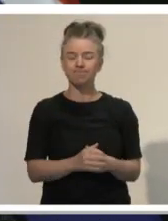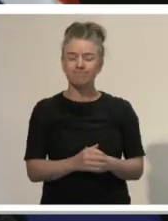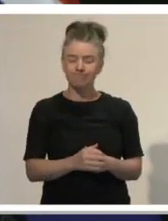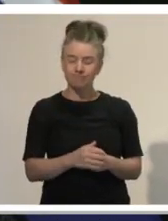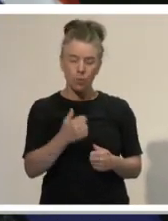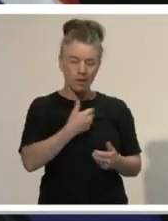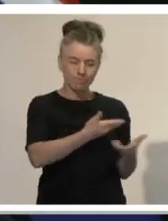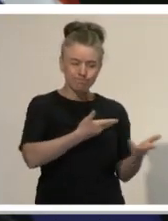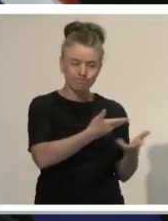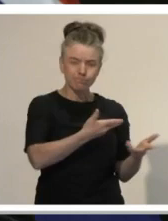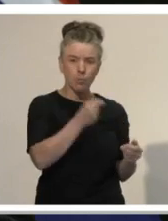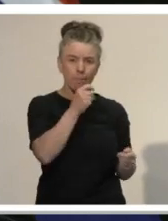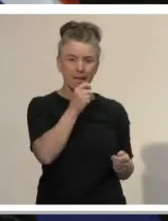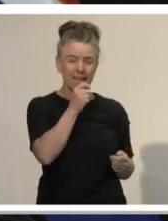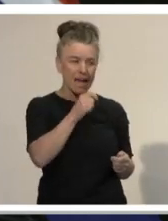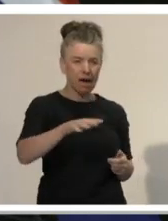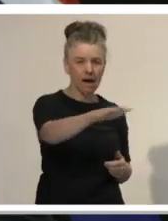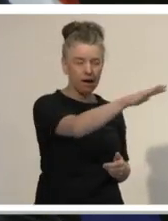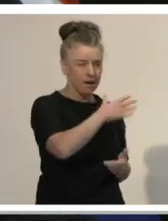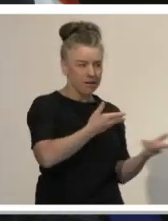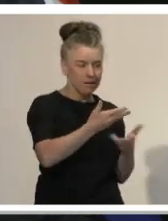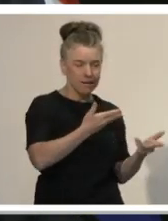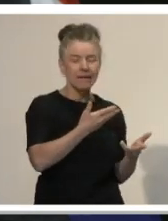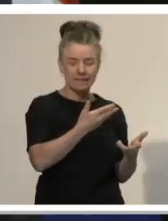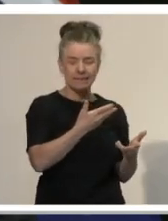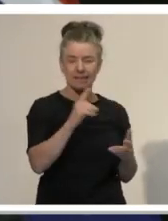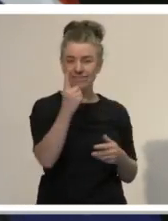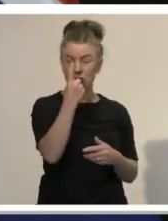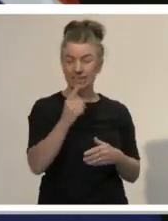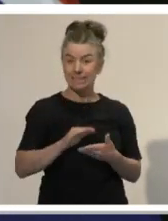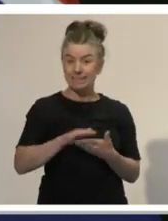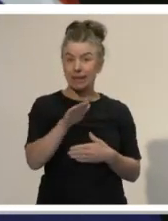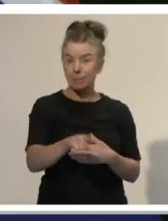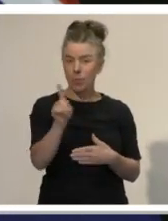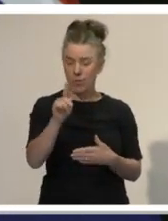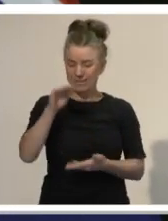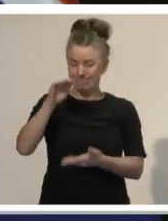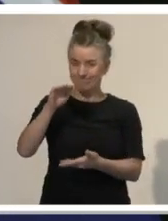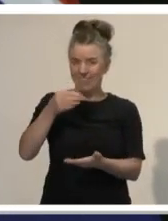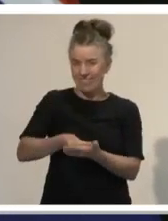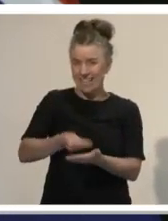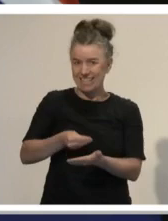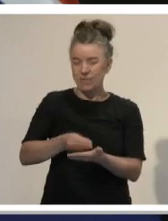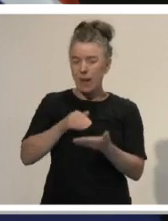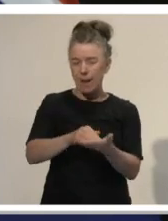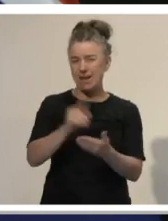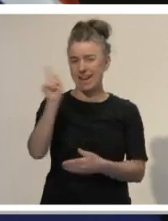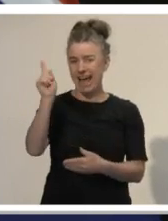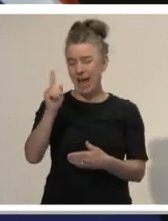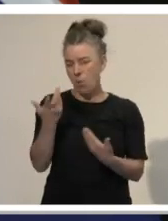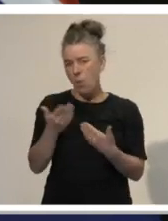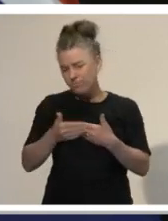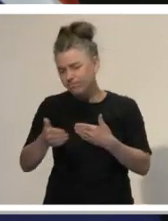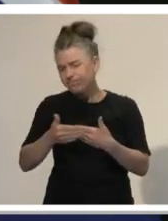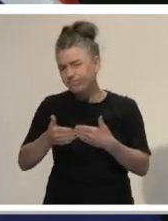consultation with the media sector. The first package focuses on initiatives that can provide immediate or near-term assistance. It's aimed